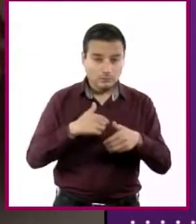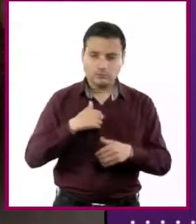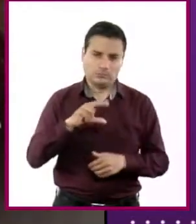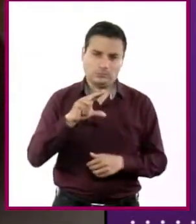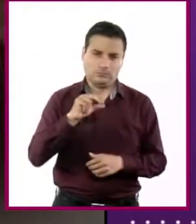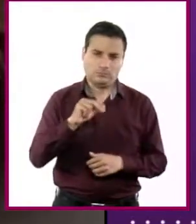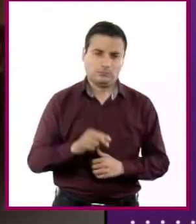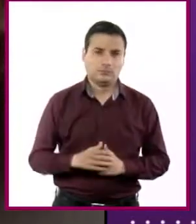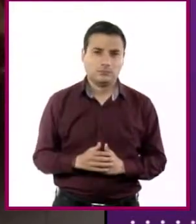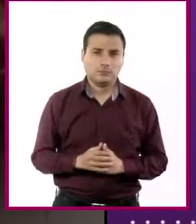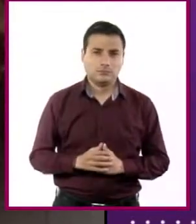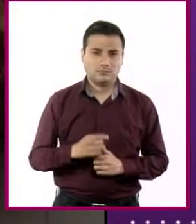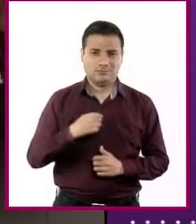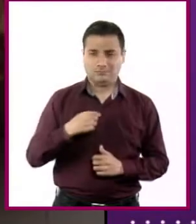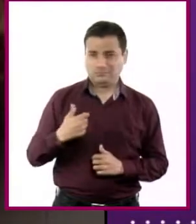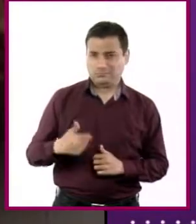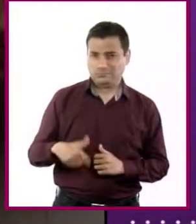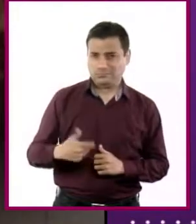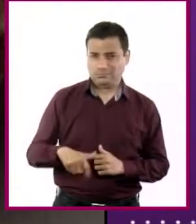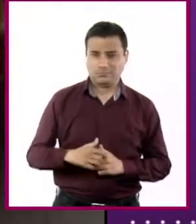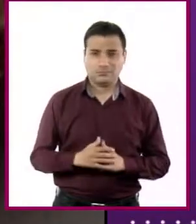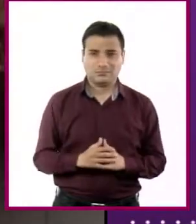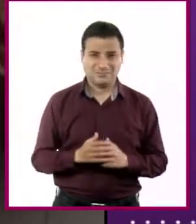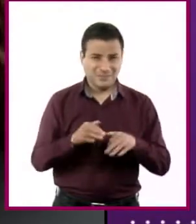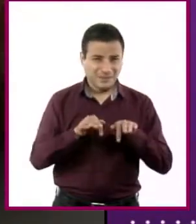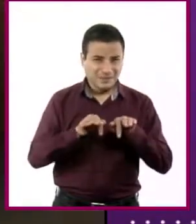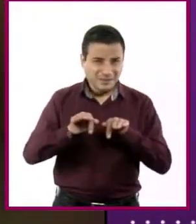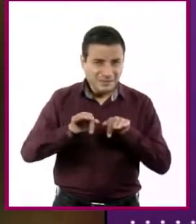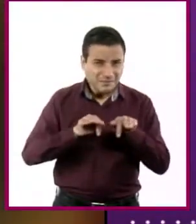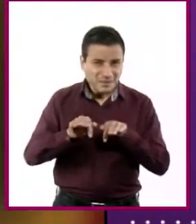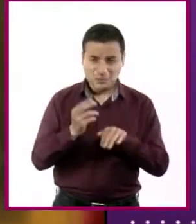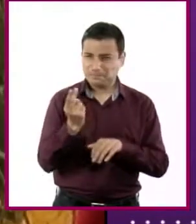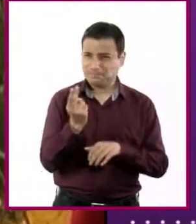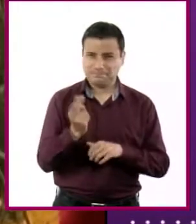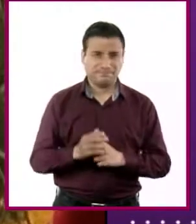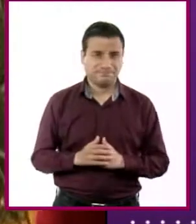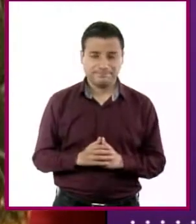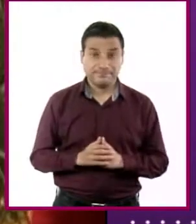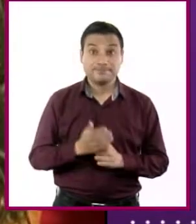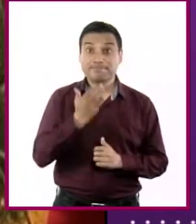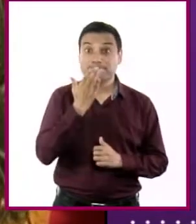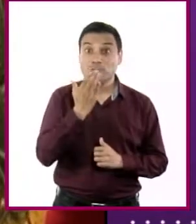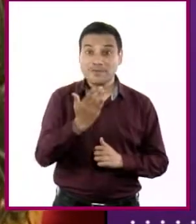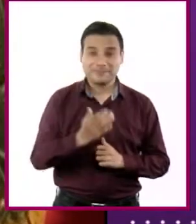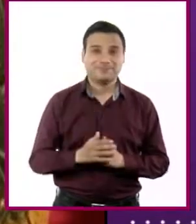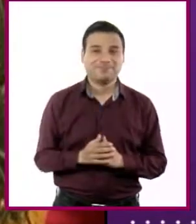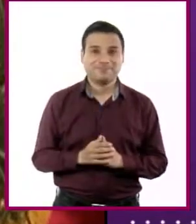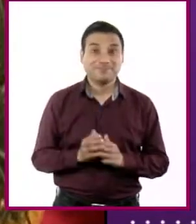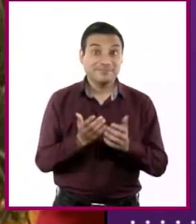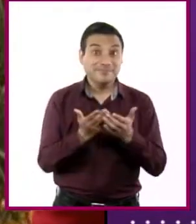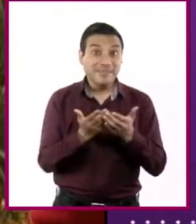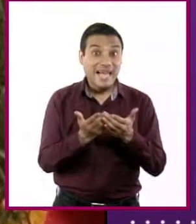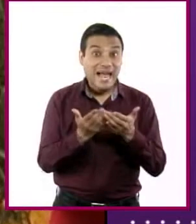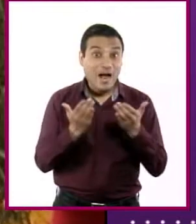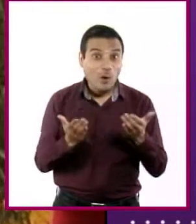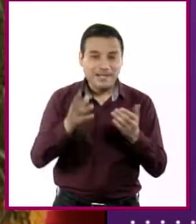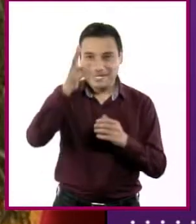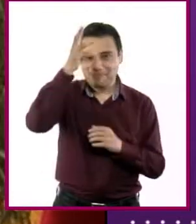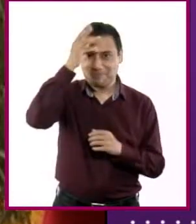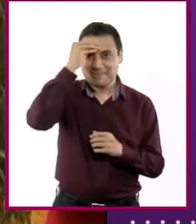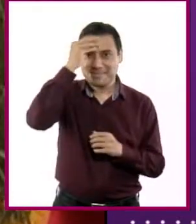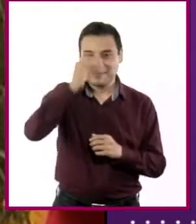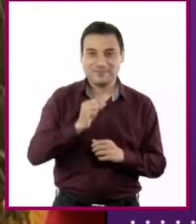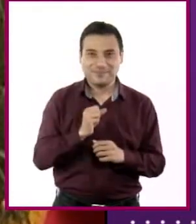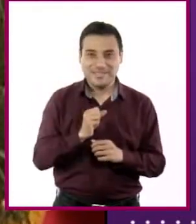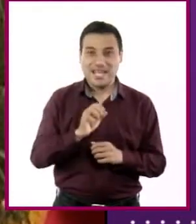won't. I'm a rich lady. I don't have to work. Muy bien, chicos. El día de hoy aprenderemos a utilizar